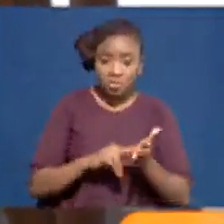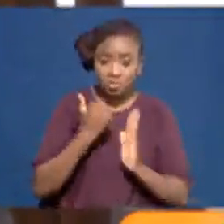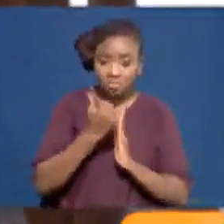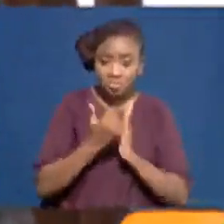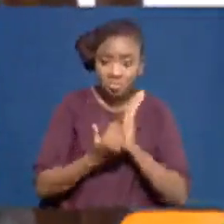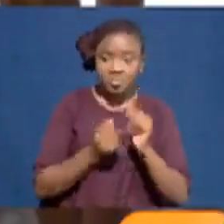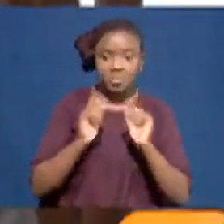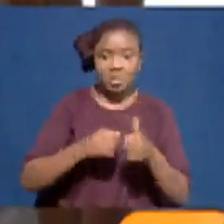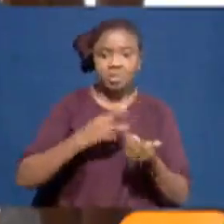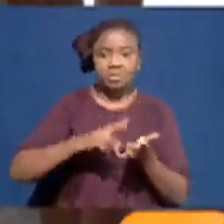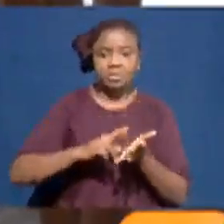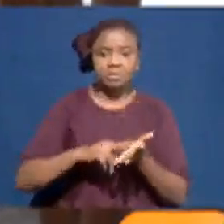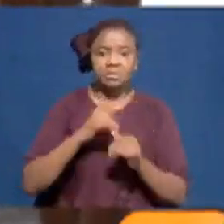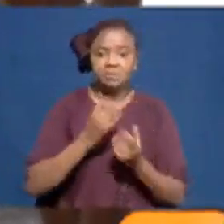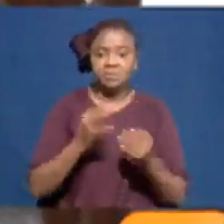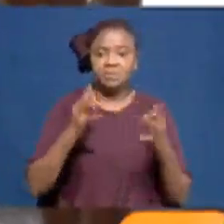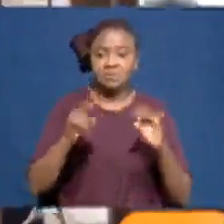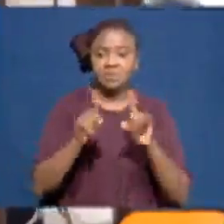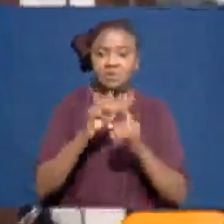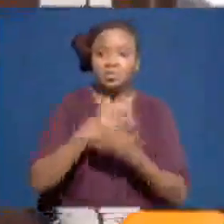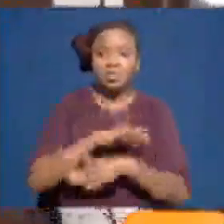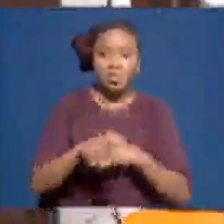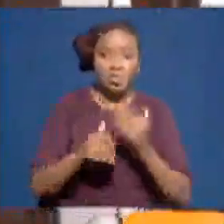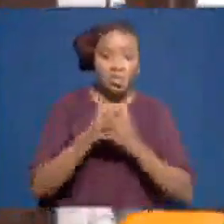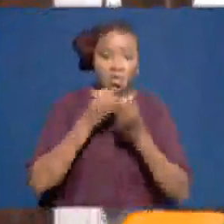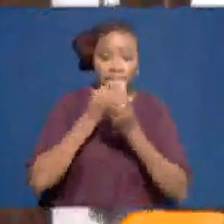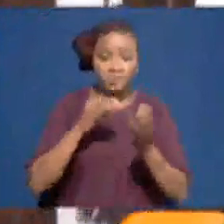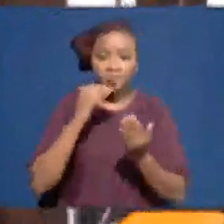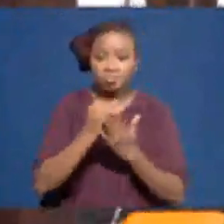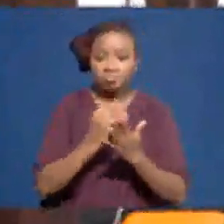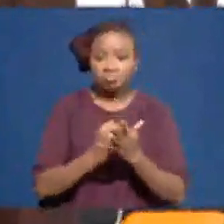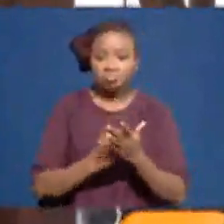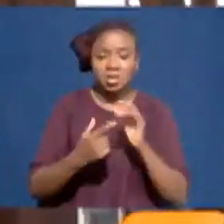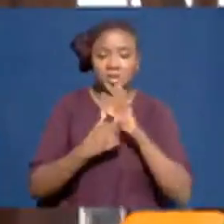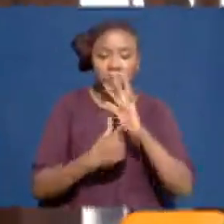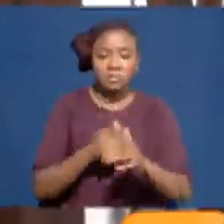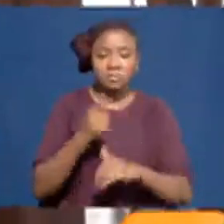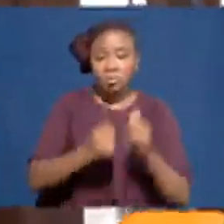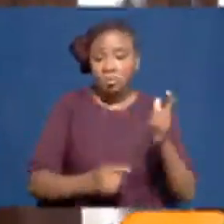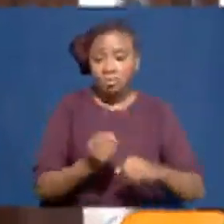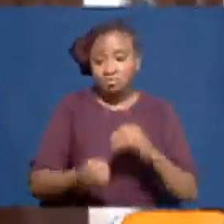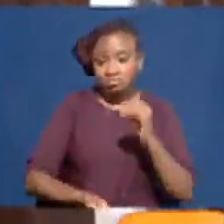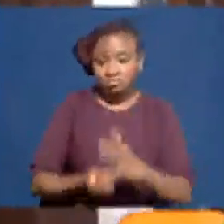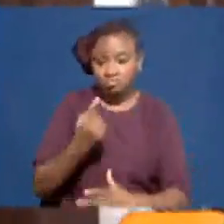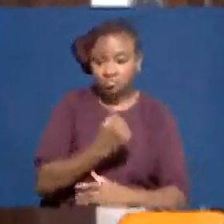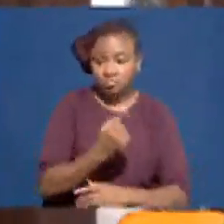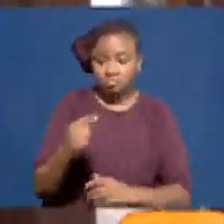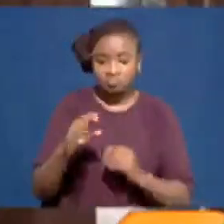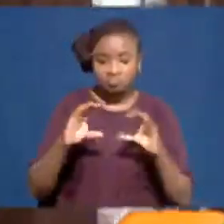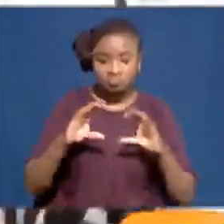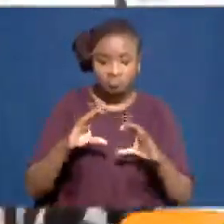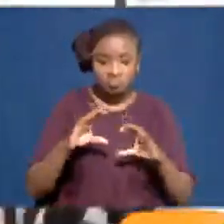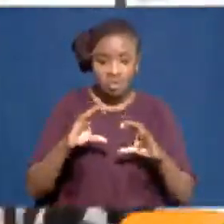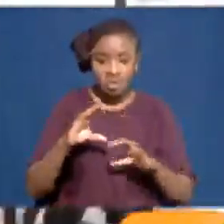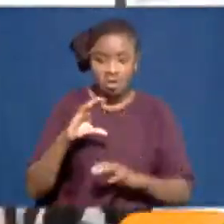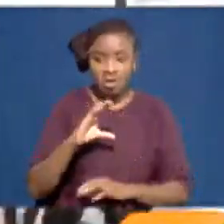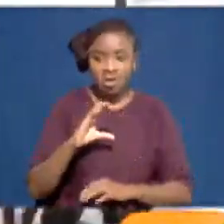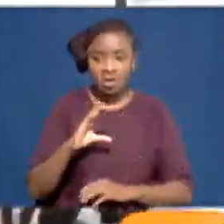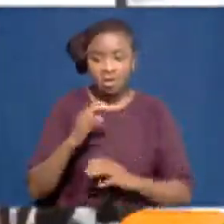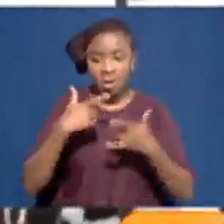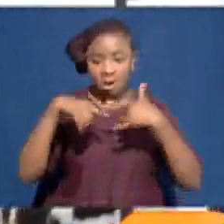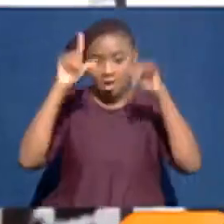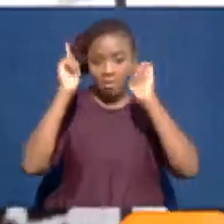free on Digicow and key in their records ranging from milk production per cow to their health status. All you need is a smartphone. For farmers